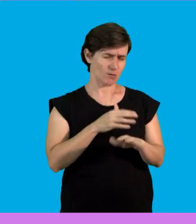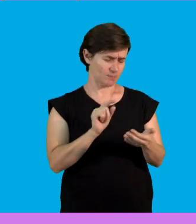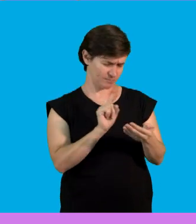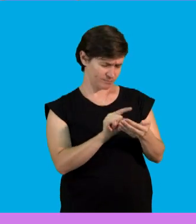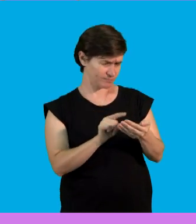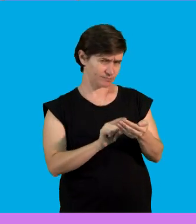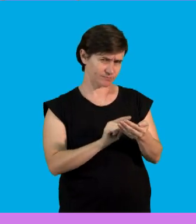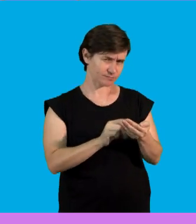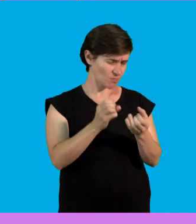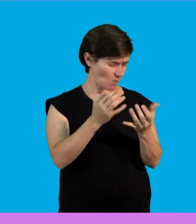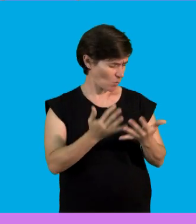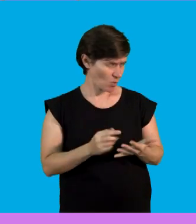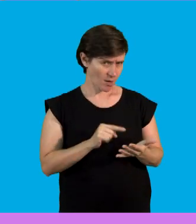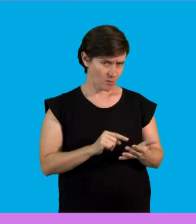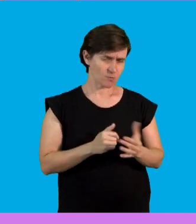work with me.